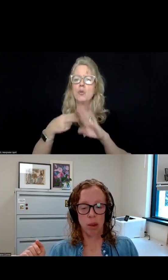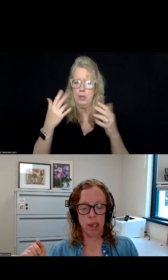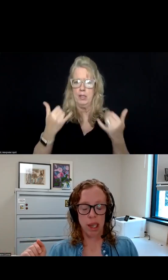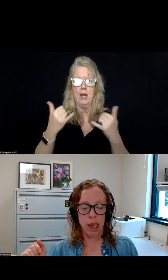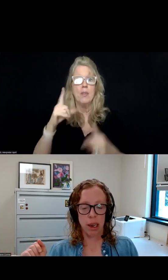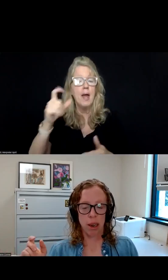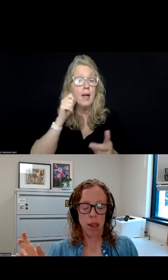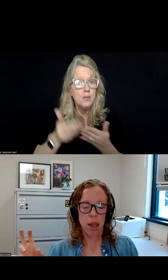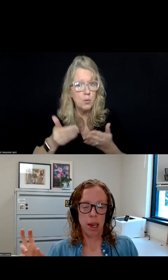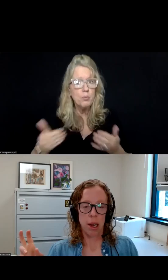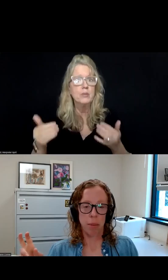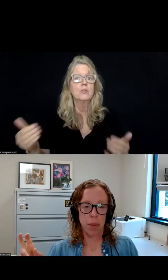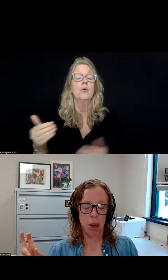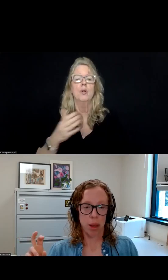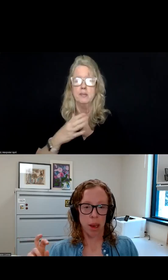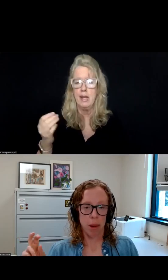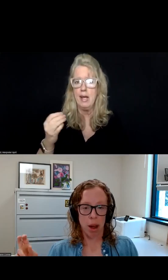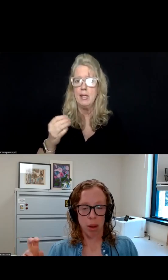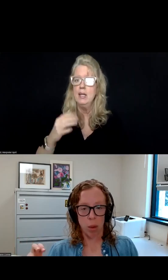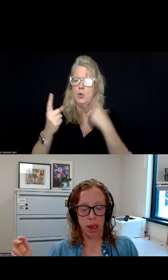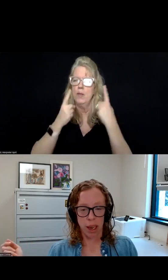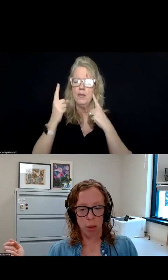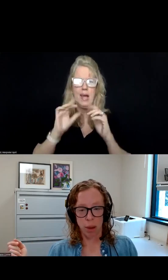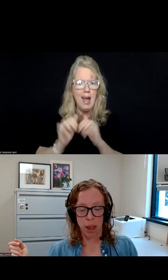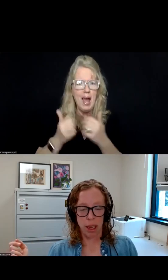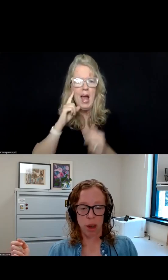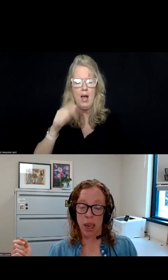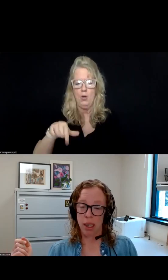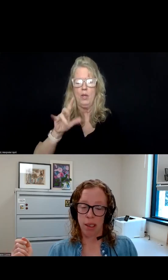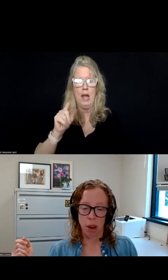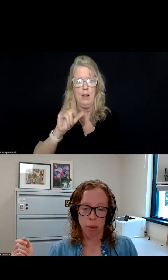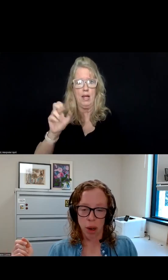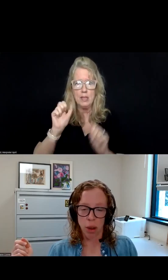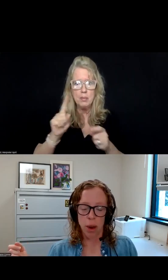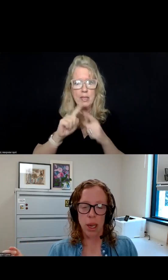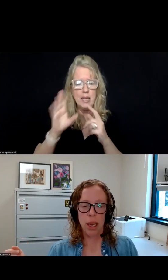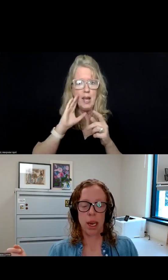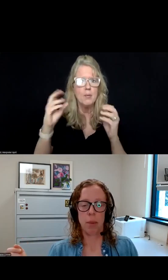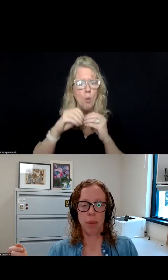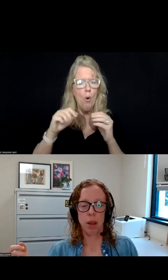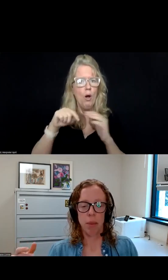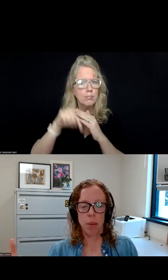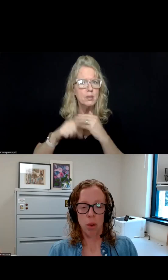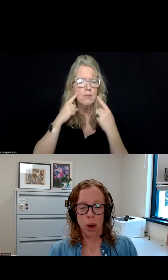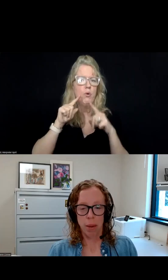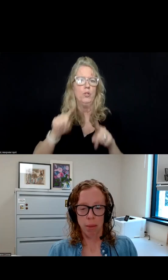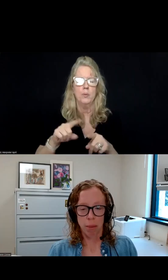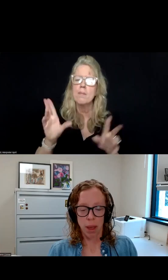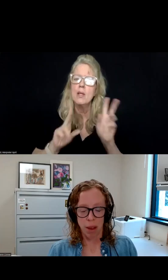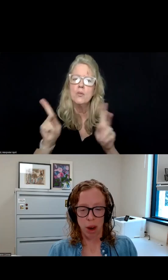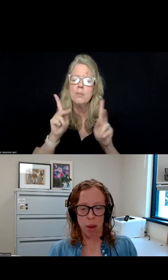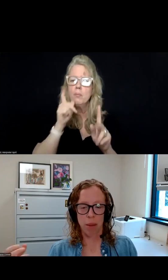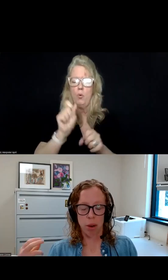the resource, and thinking about how the quit line can really be that treatment extender for you. People who work